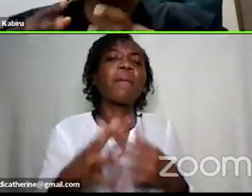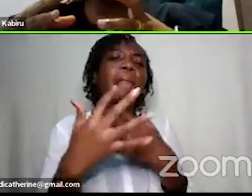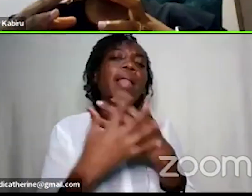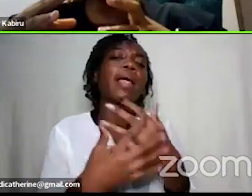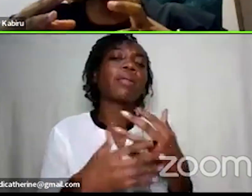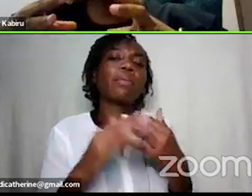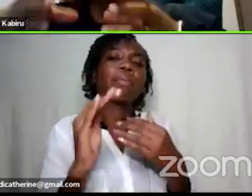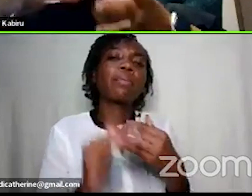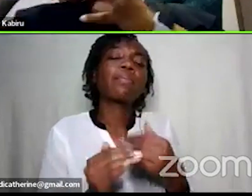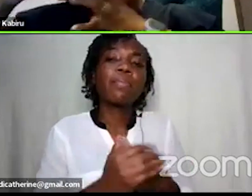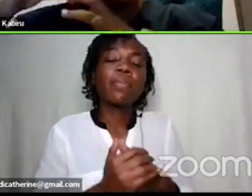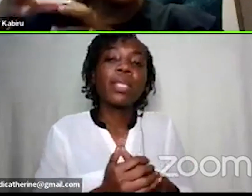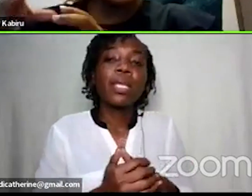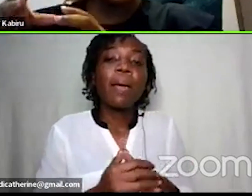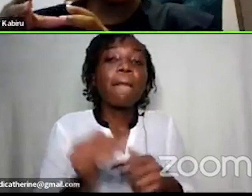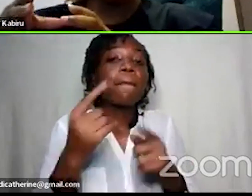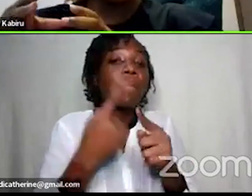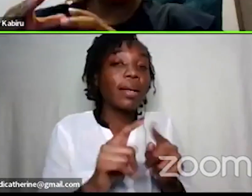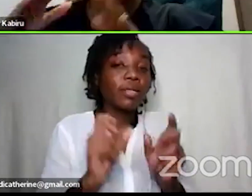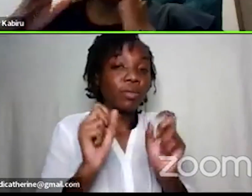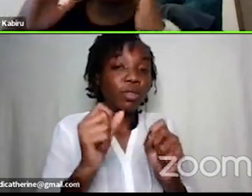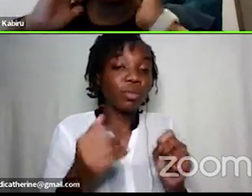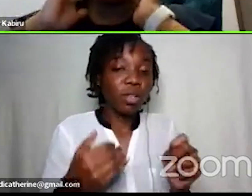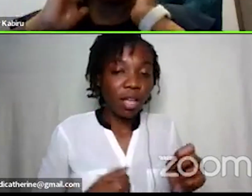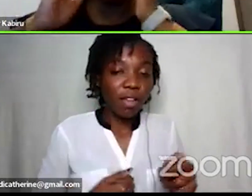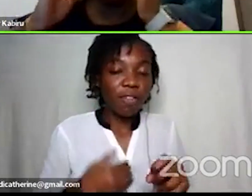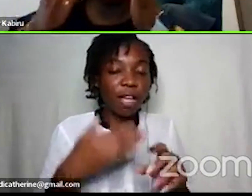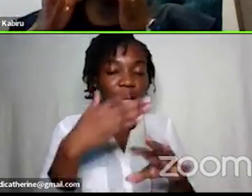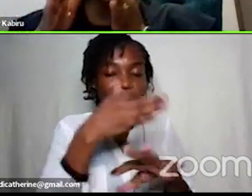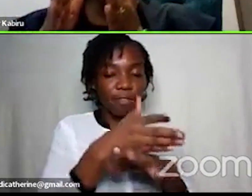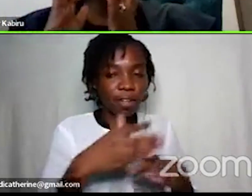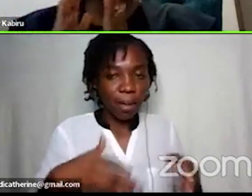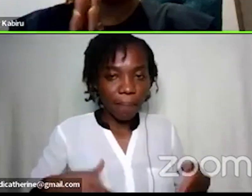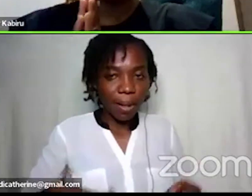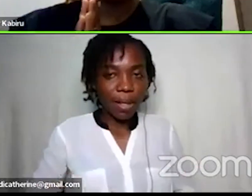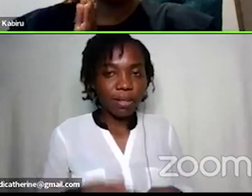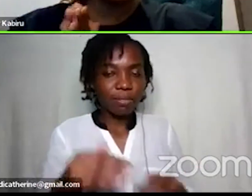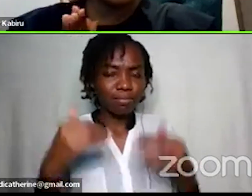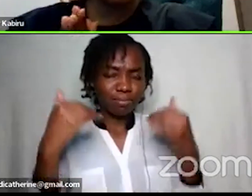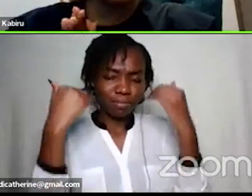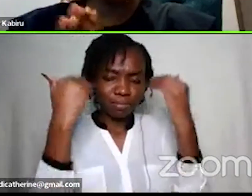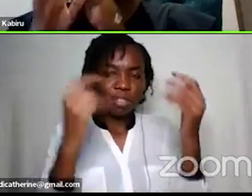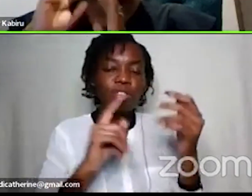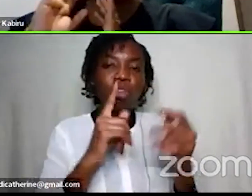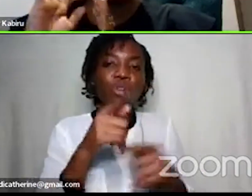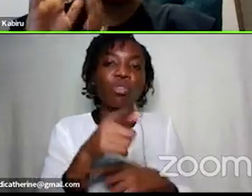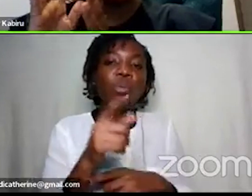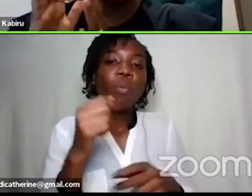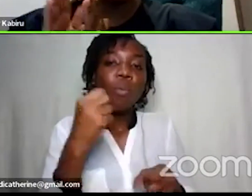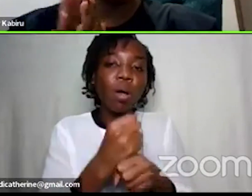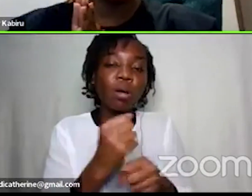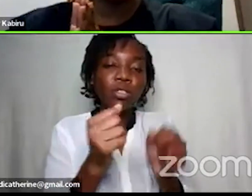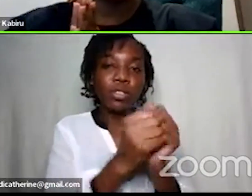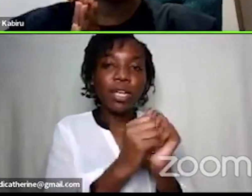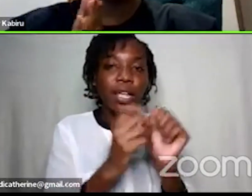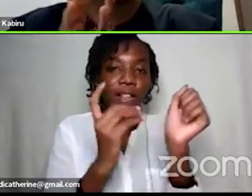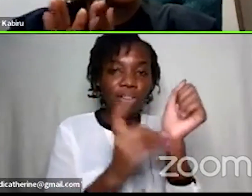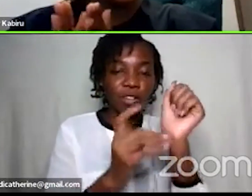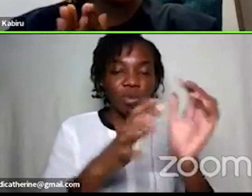losses, but you will have postnatal depression. So what you need to work with, or with your therapist or with your support